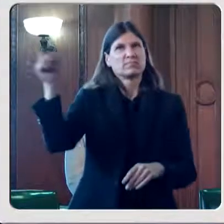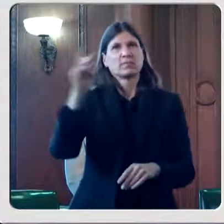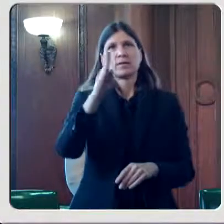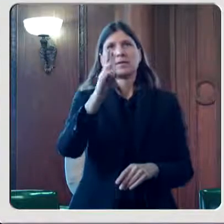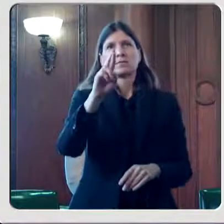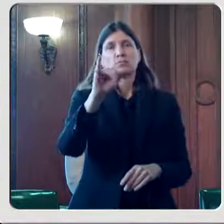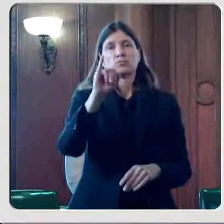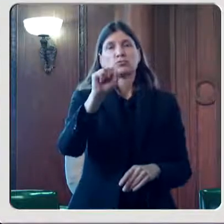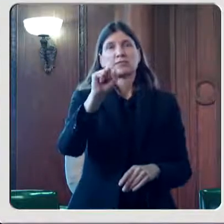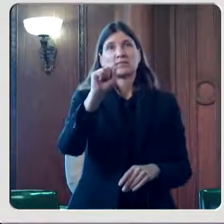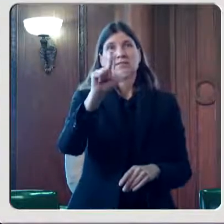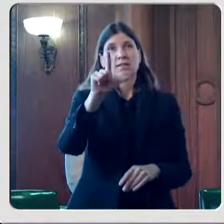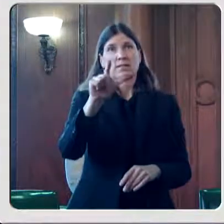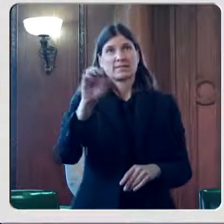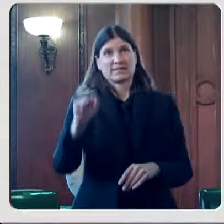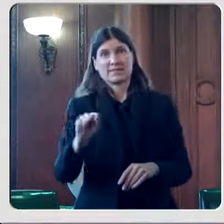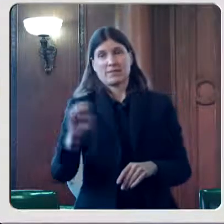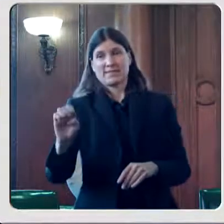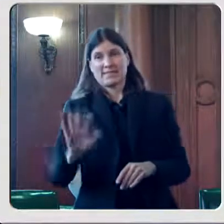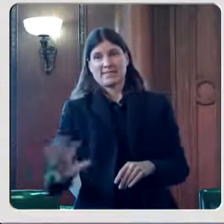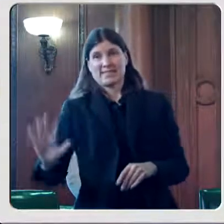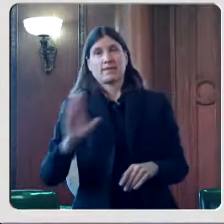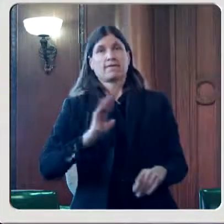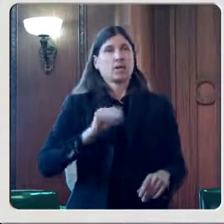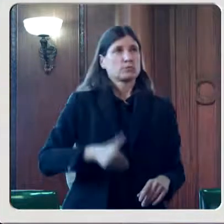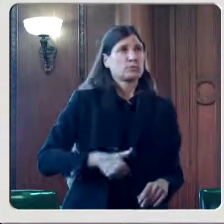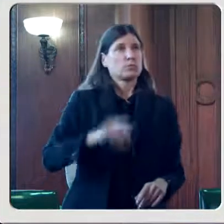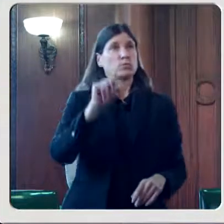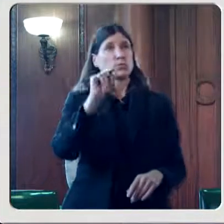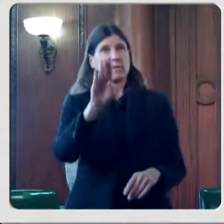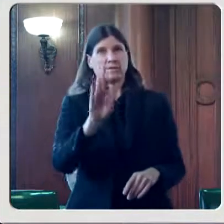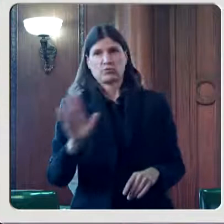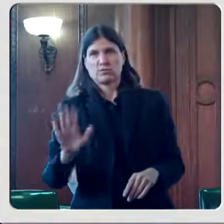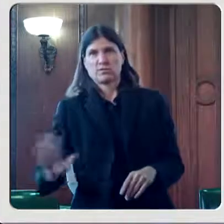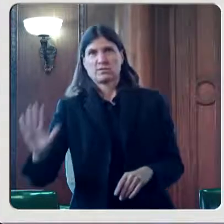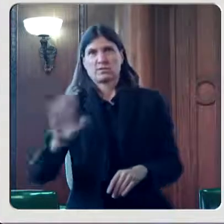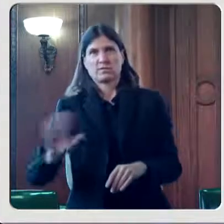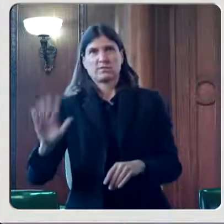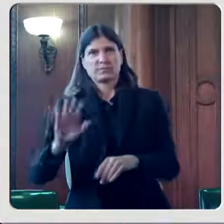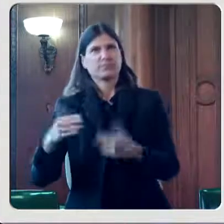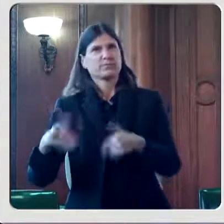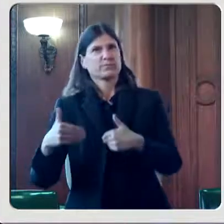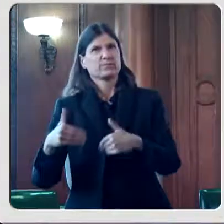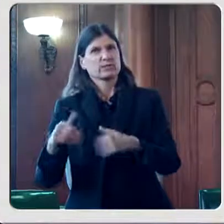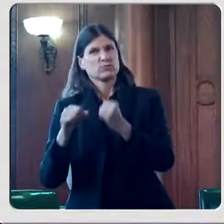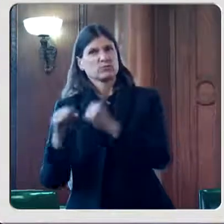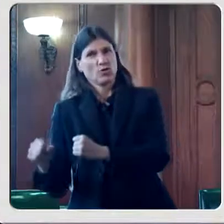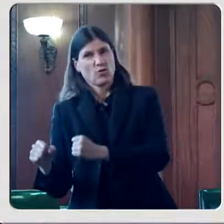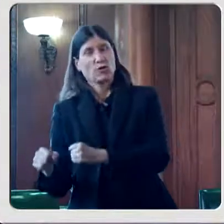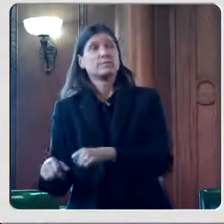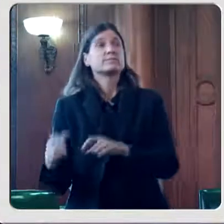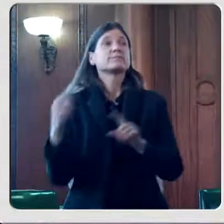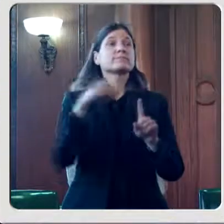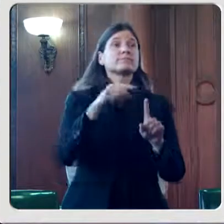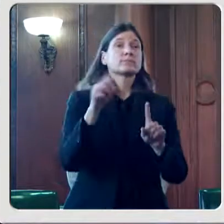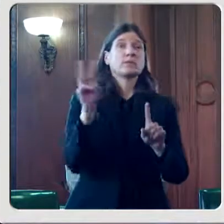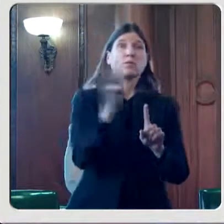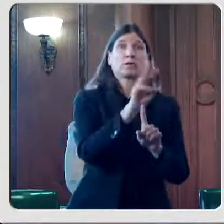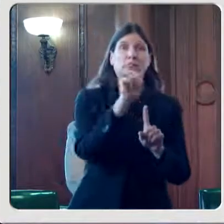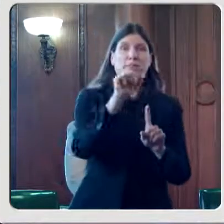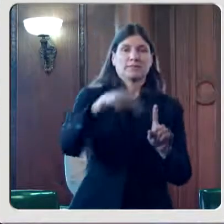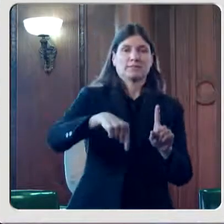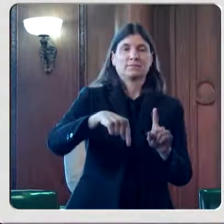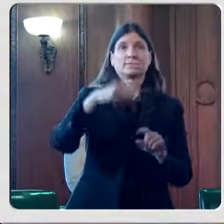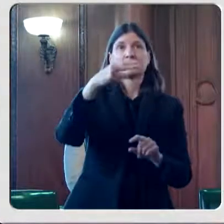65.7 per 100,000. So that tells us there's still a lot of virus around, and people should not take comfort from the fact that rates are